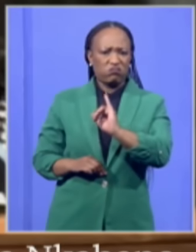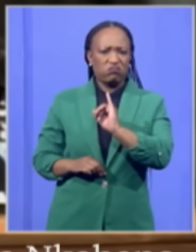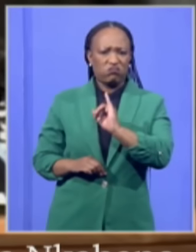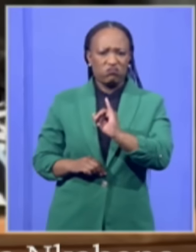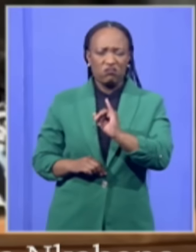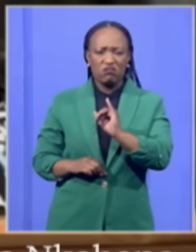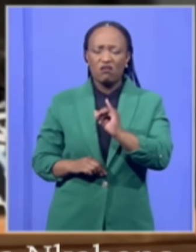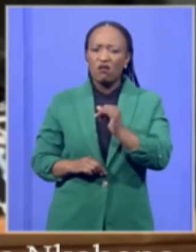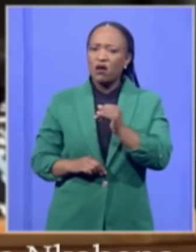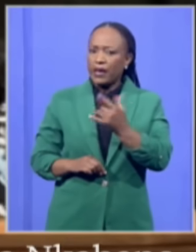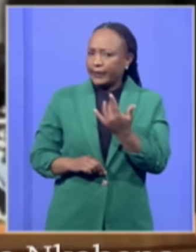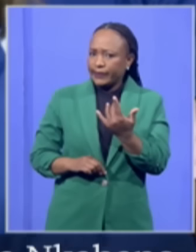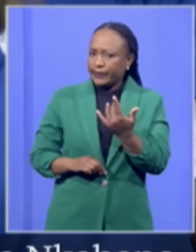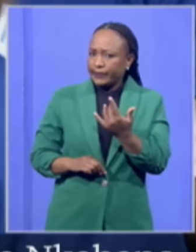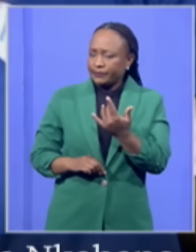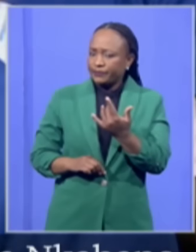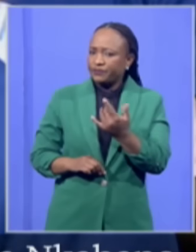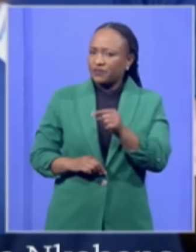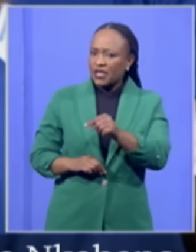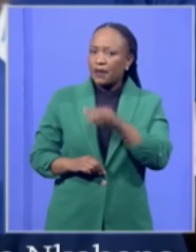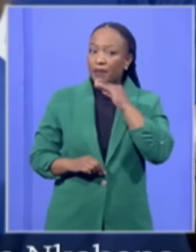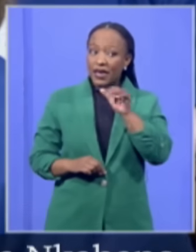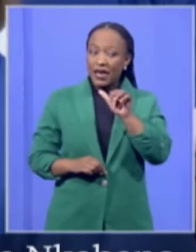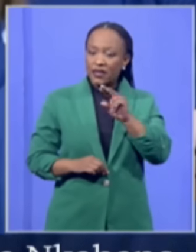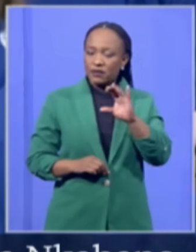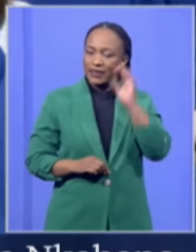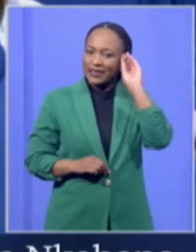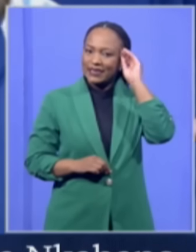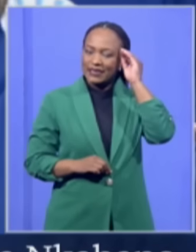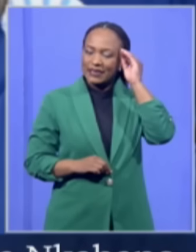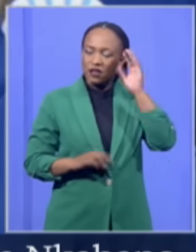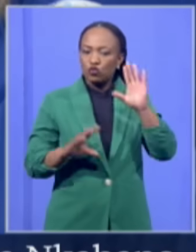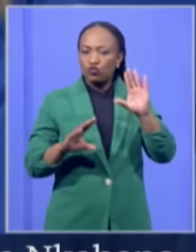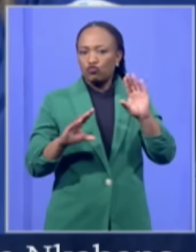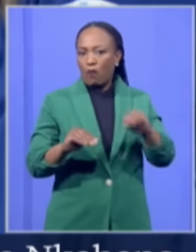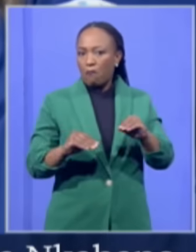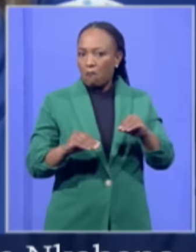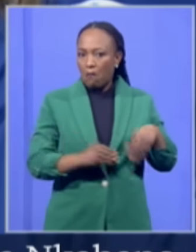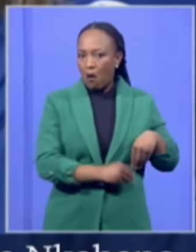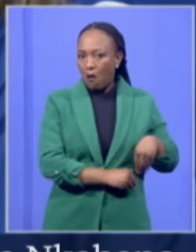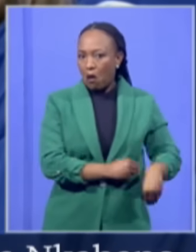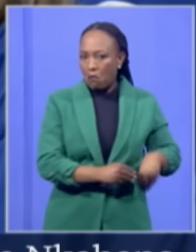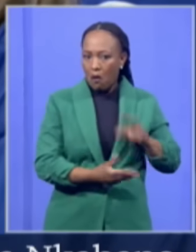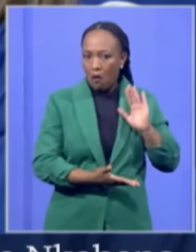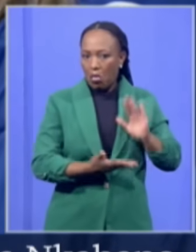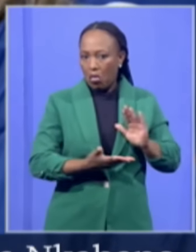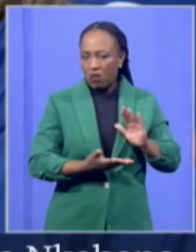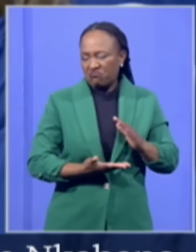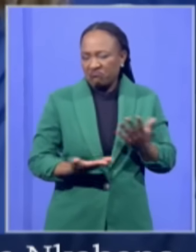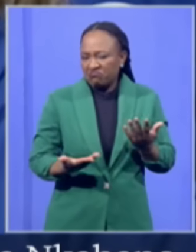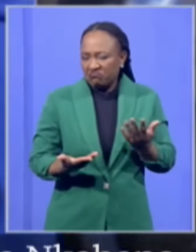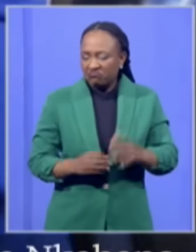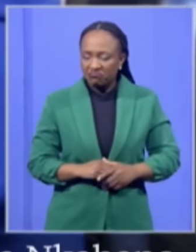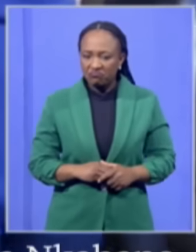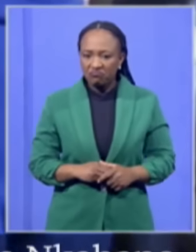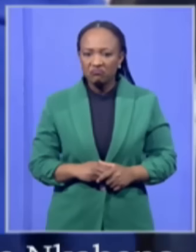shows you that the ANC isn't at all interested in combating corruption. This